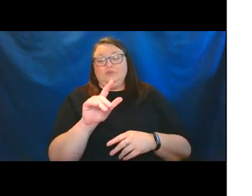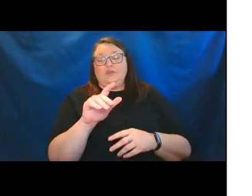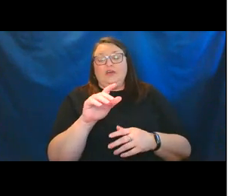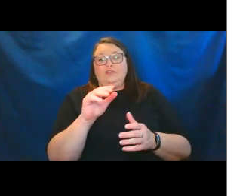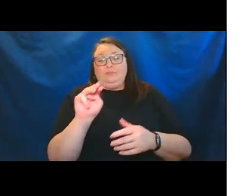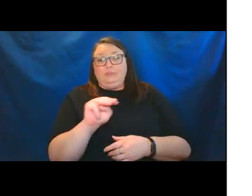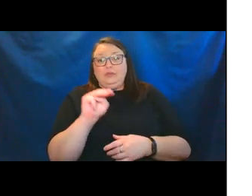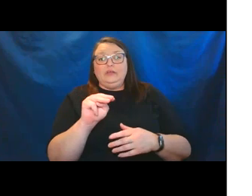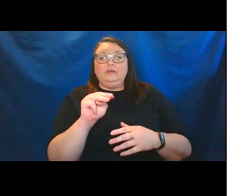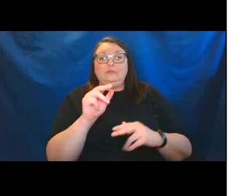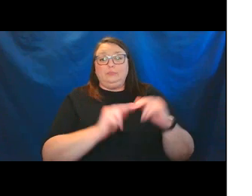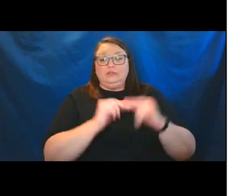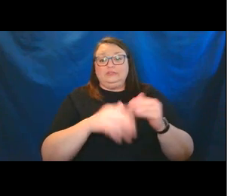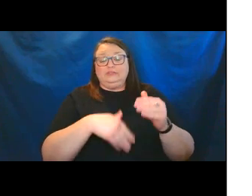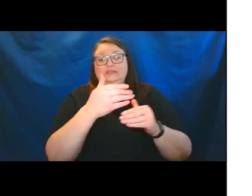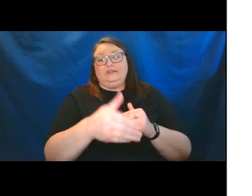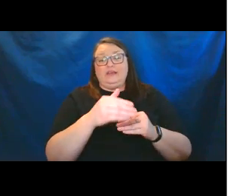slide.